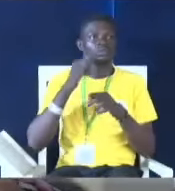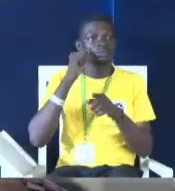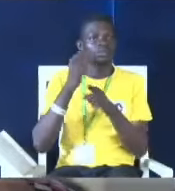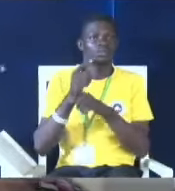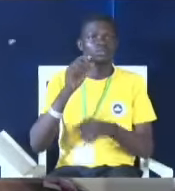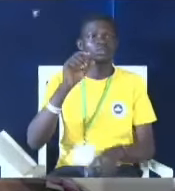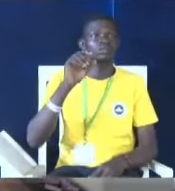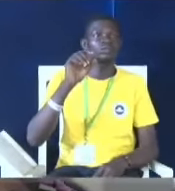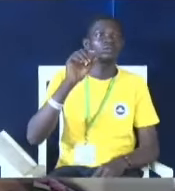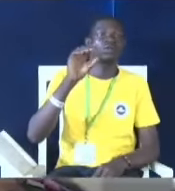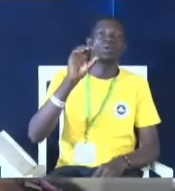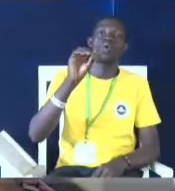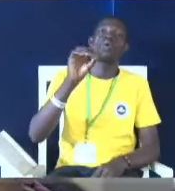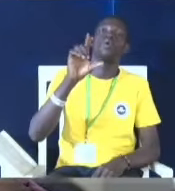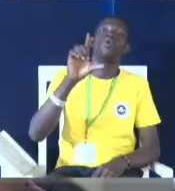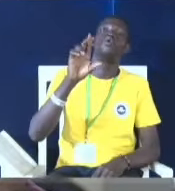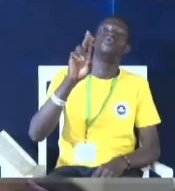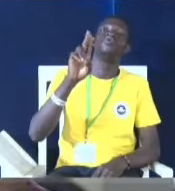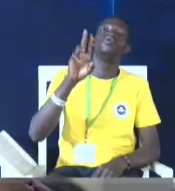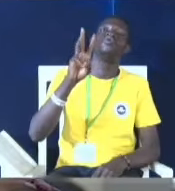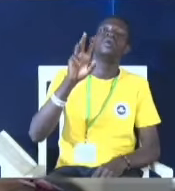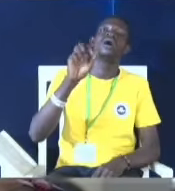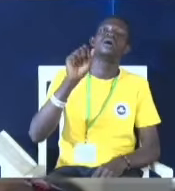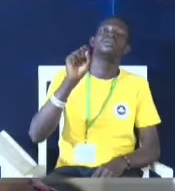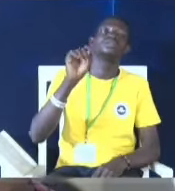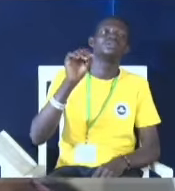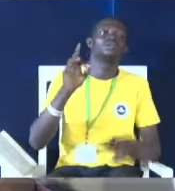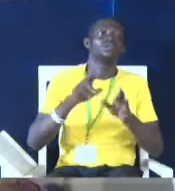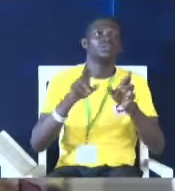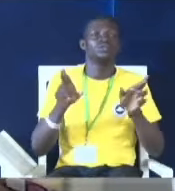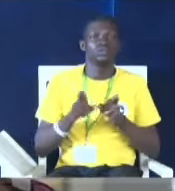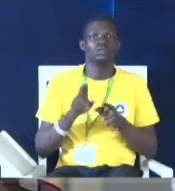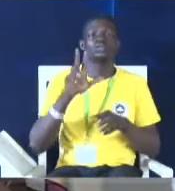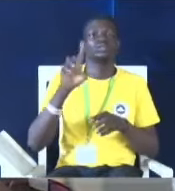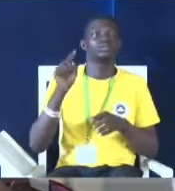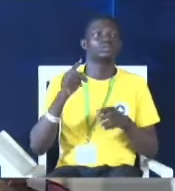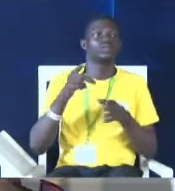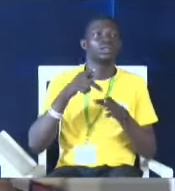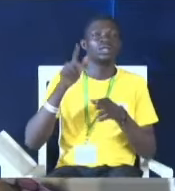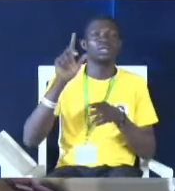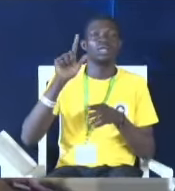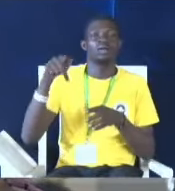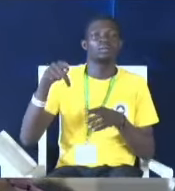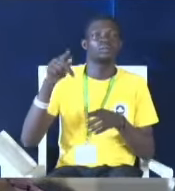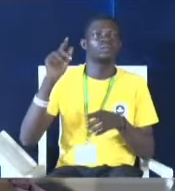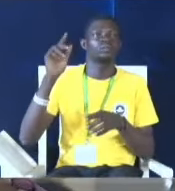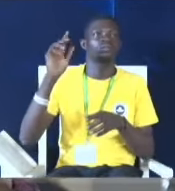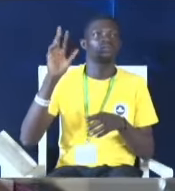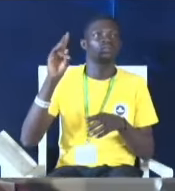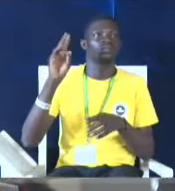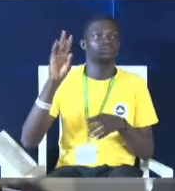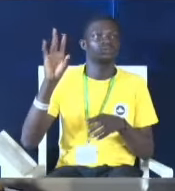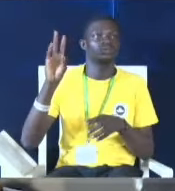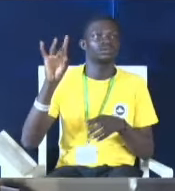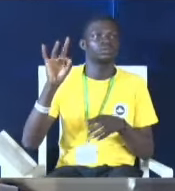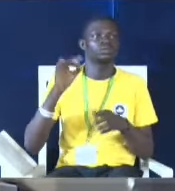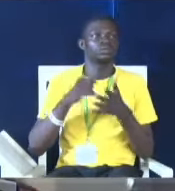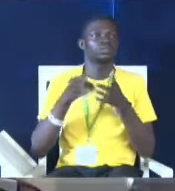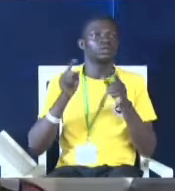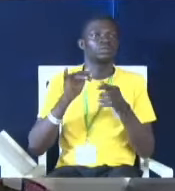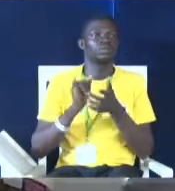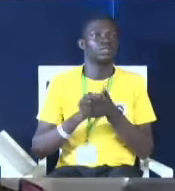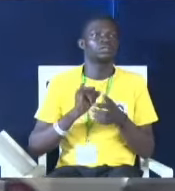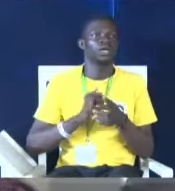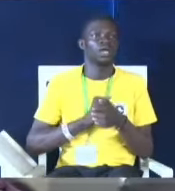Samson Oluwaseyi, Region 31, LP 78. Last year, it happened that